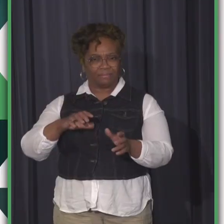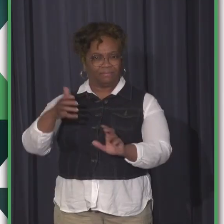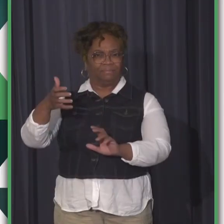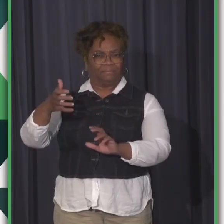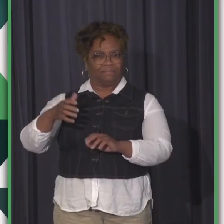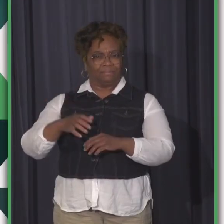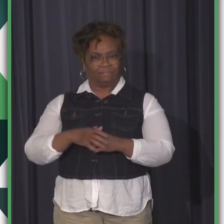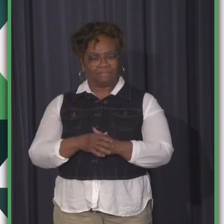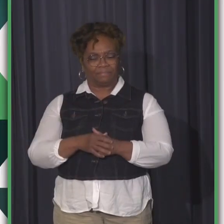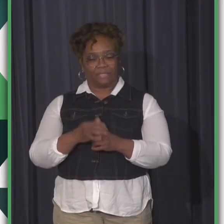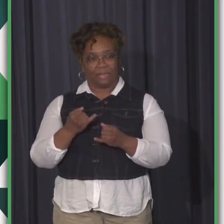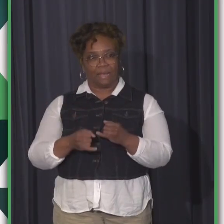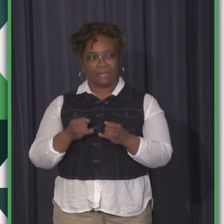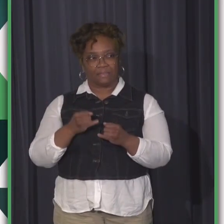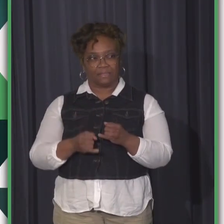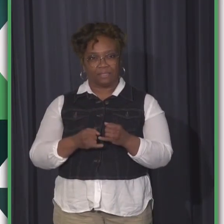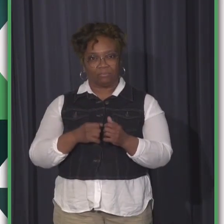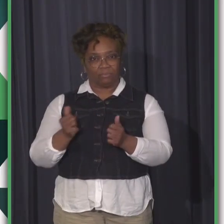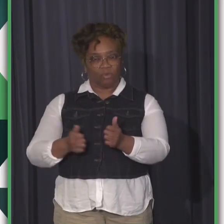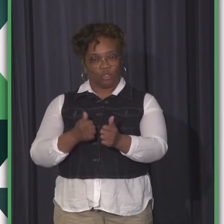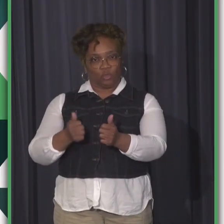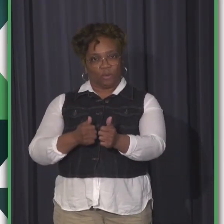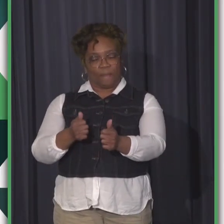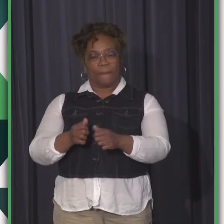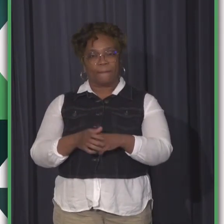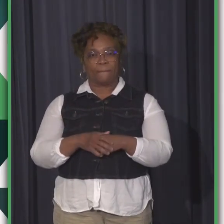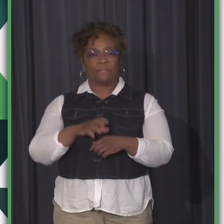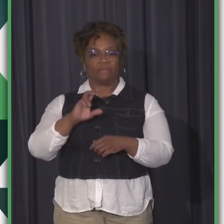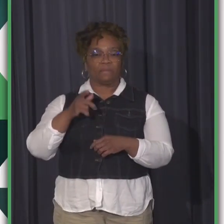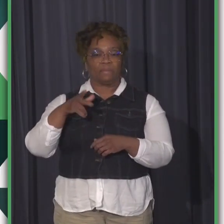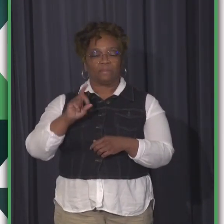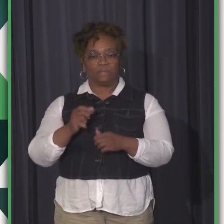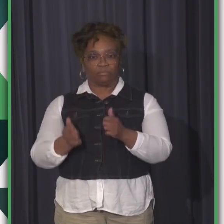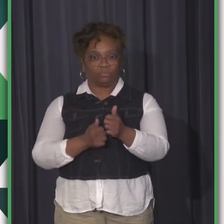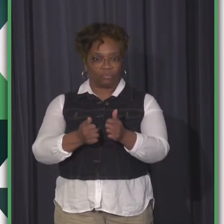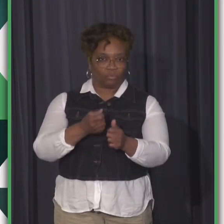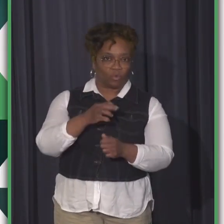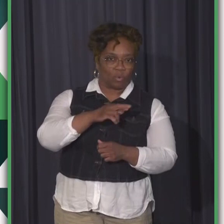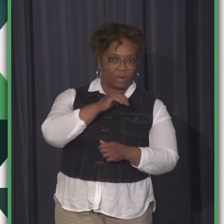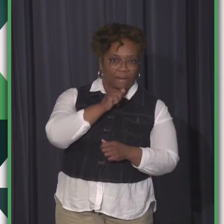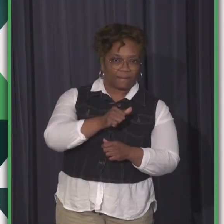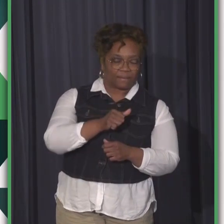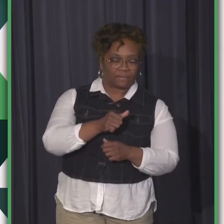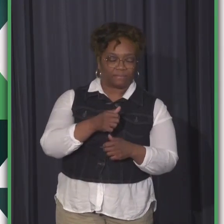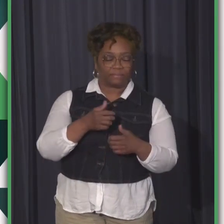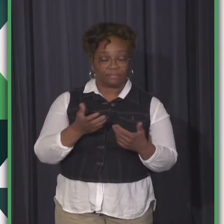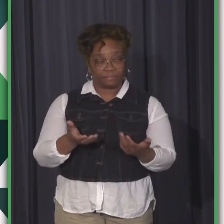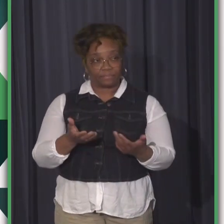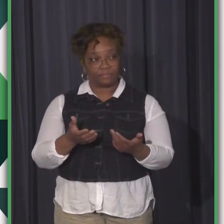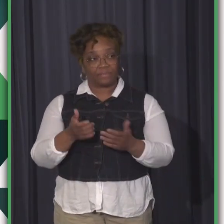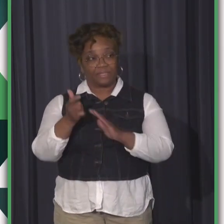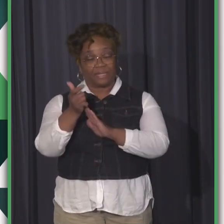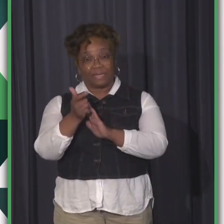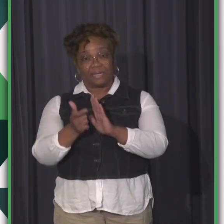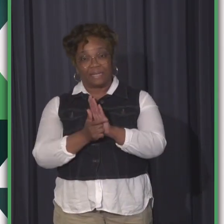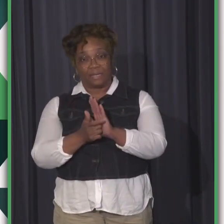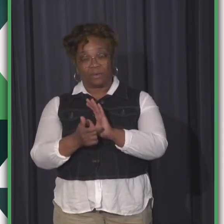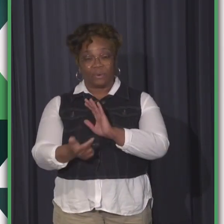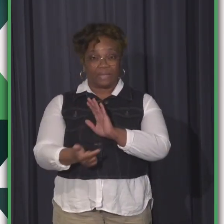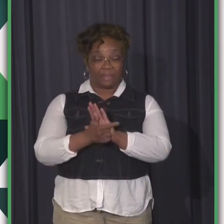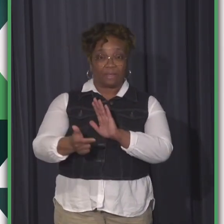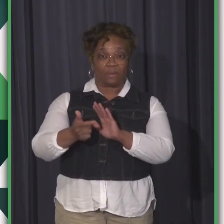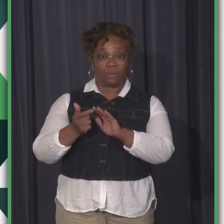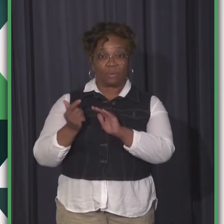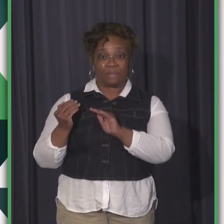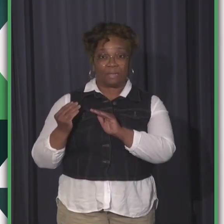Lastly, about pursuits, whether or not DPD does pursuits. Because let's face it, legal and illegal